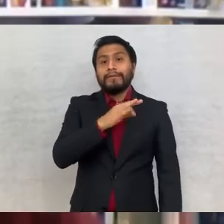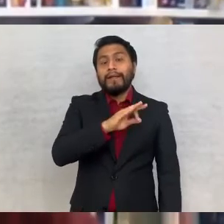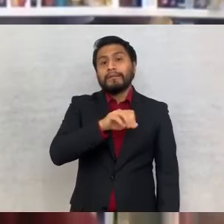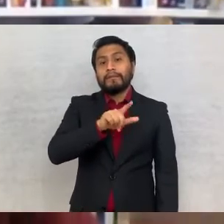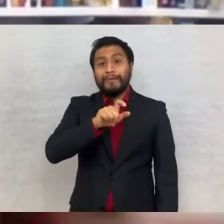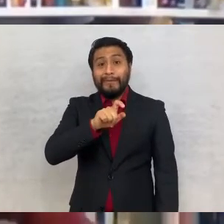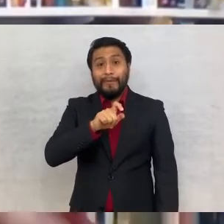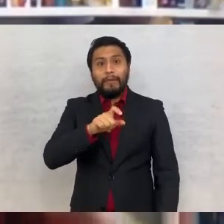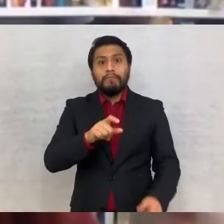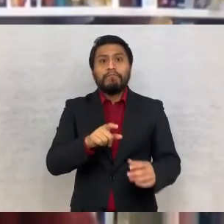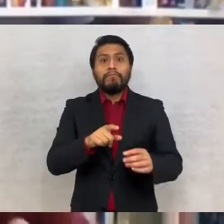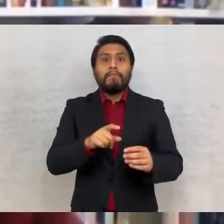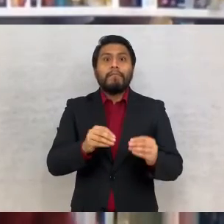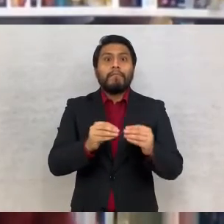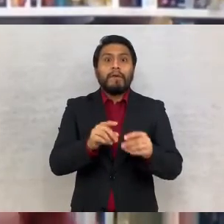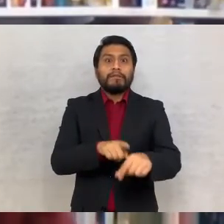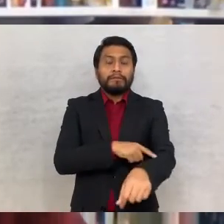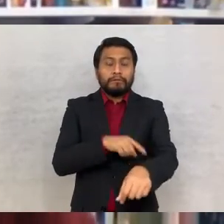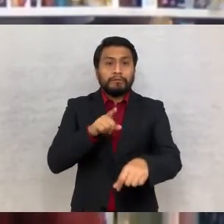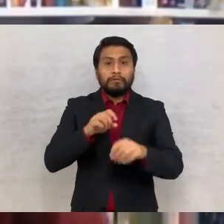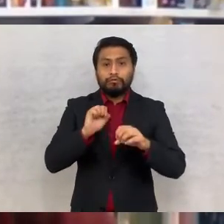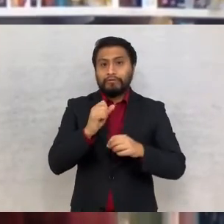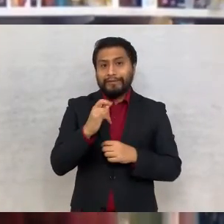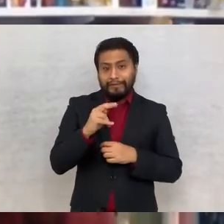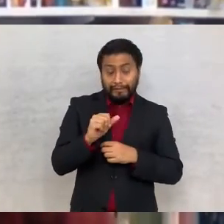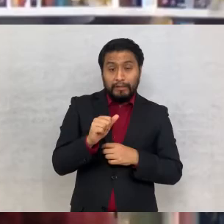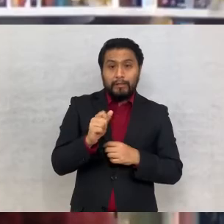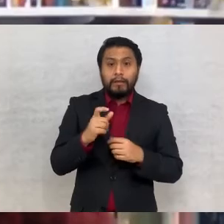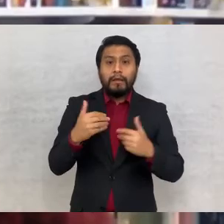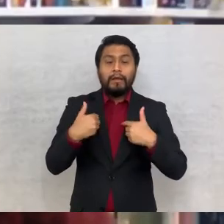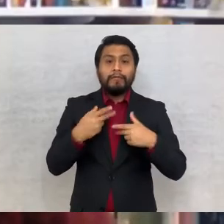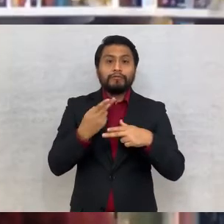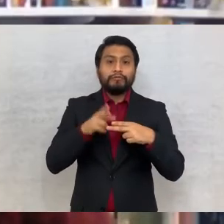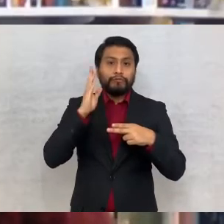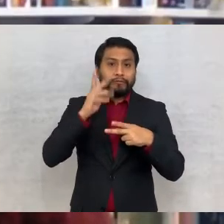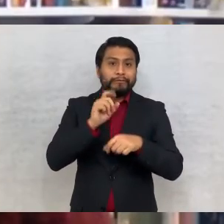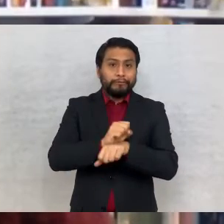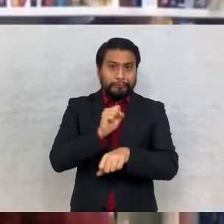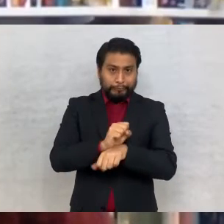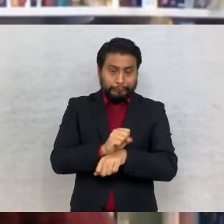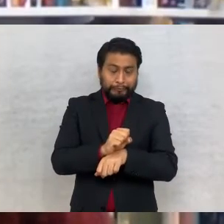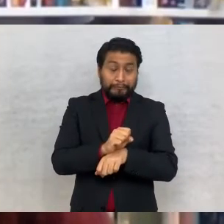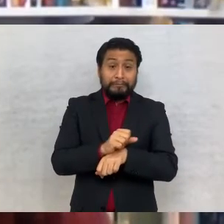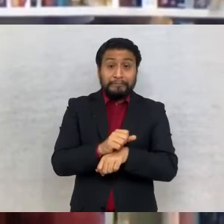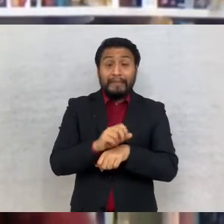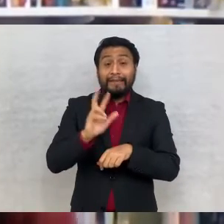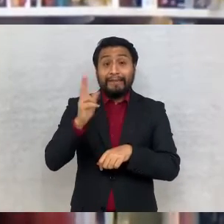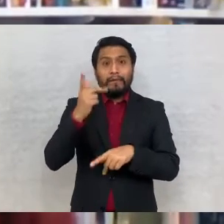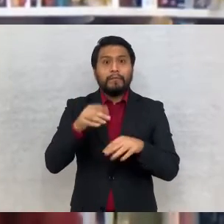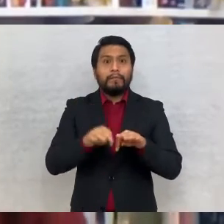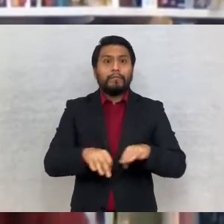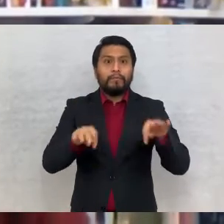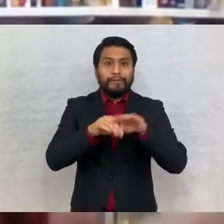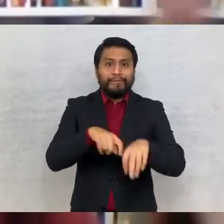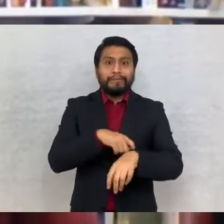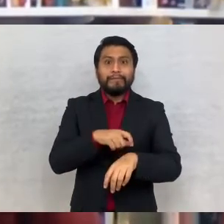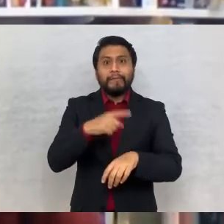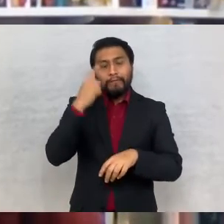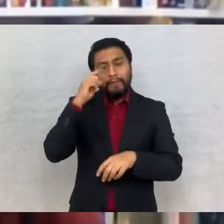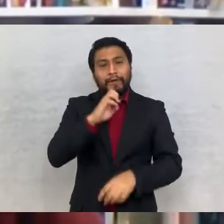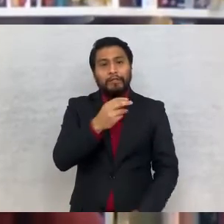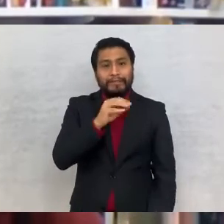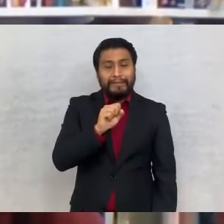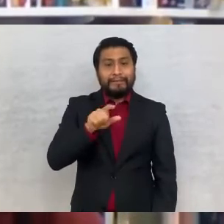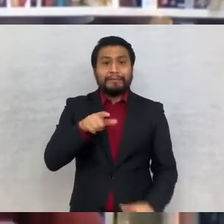Yrigoyen, a president from a modest background. With the military coup of 1930, eugenics found great encouragement.